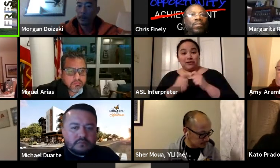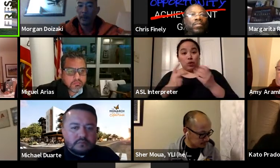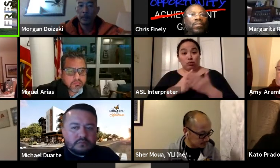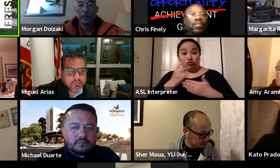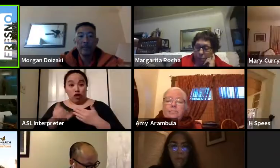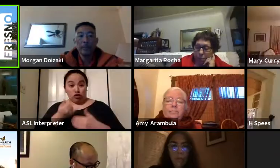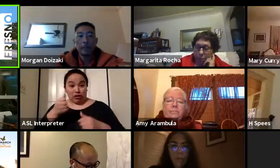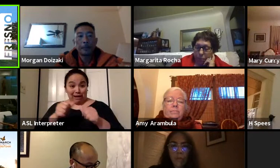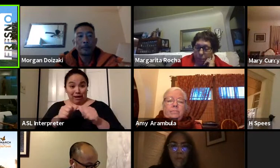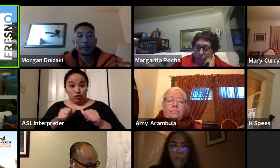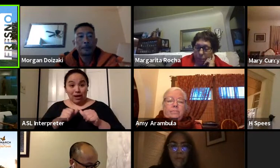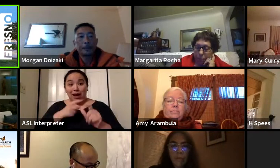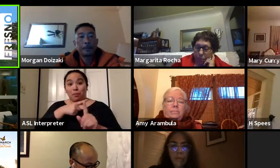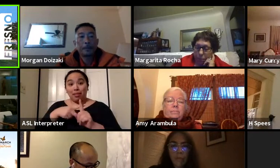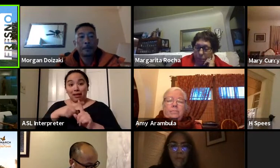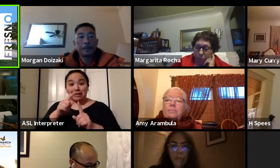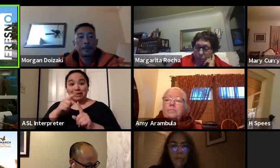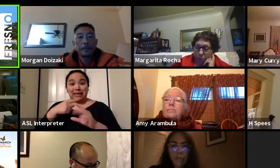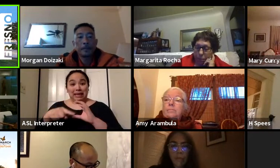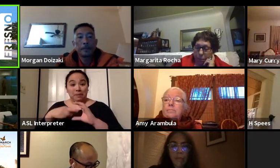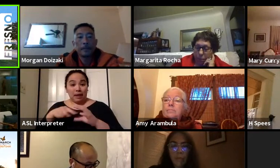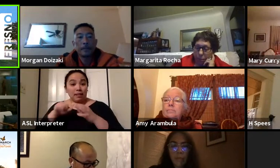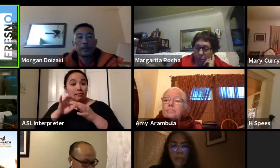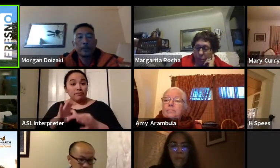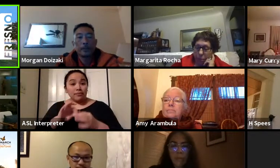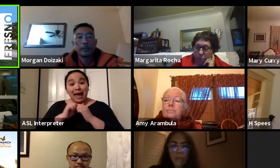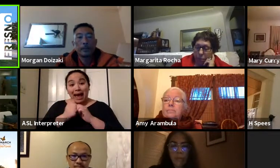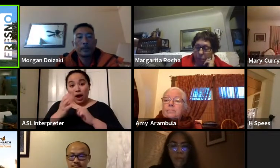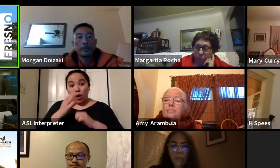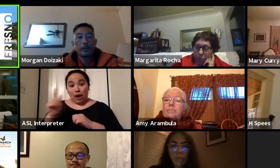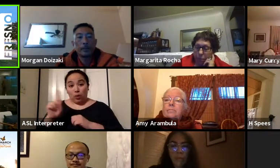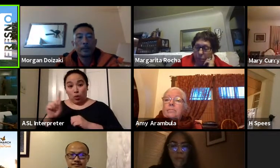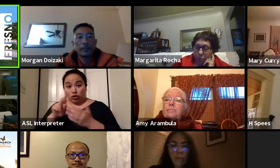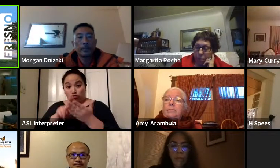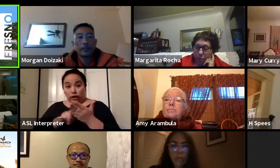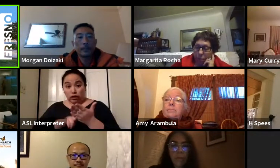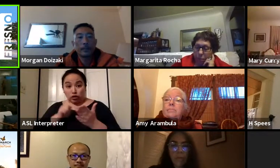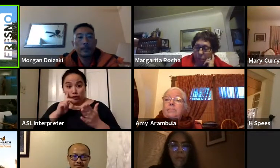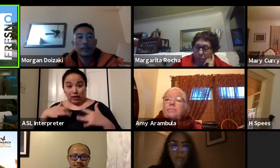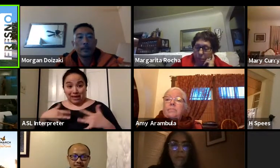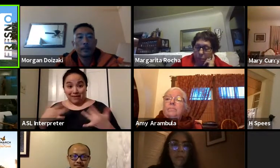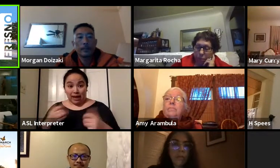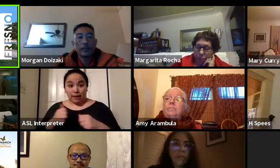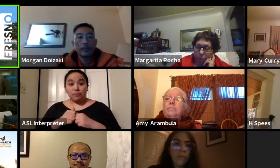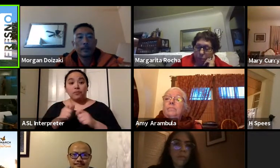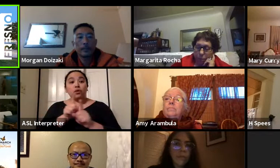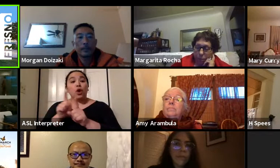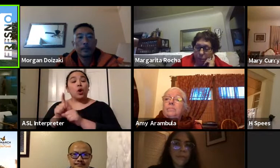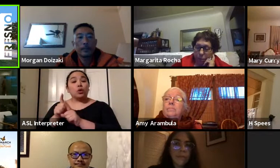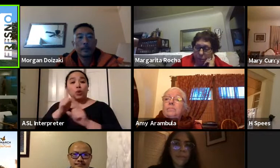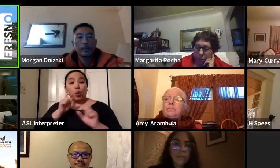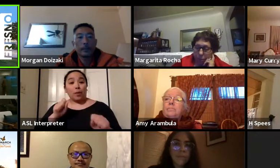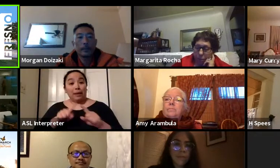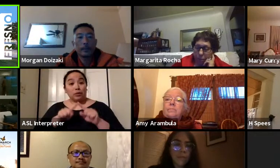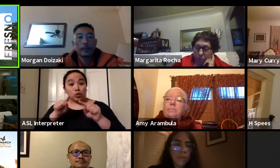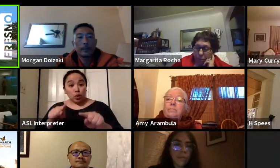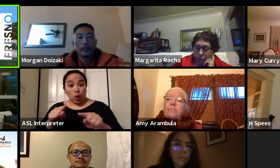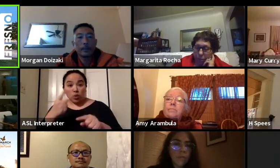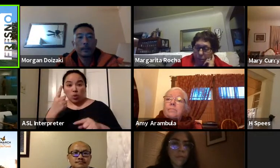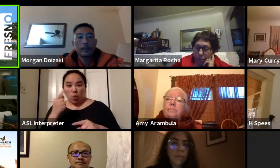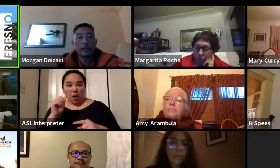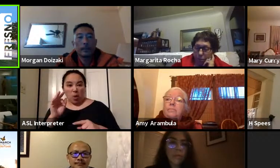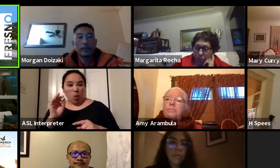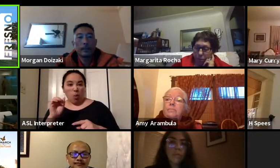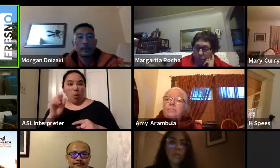with their email notifications on how and where to register for this event. And you'll be able to attend one or all of these